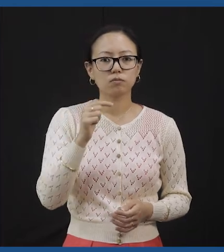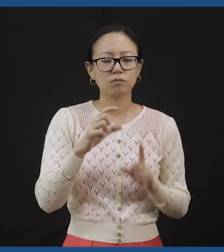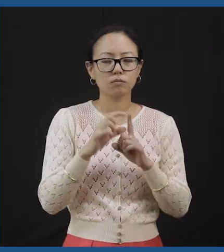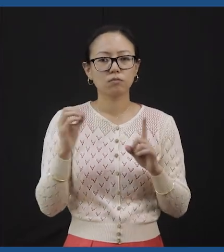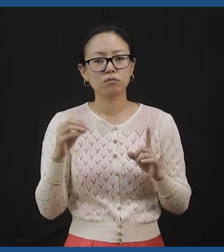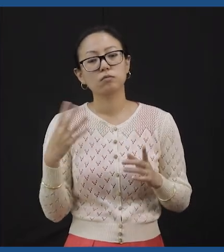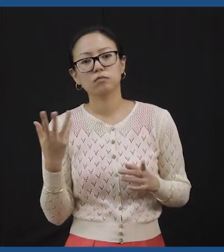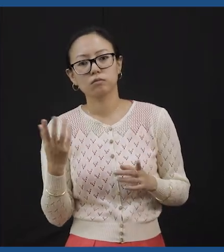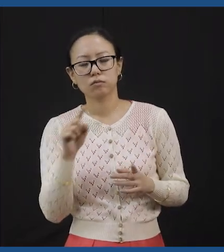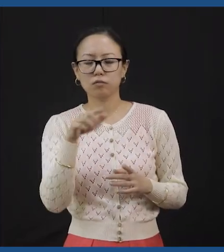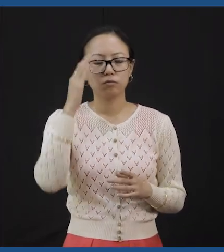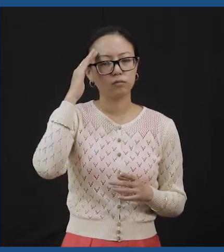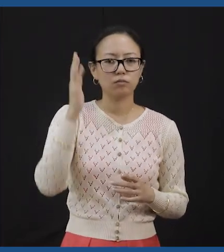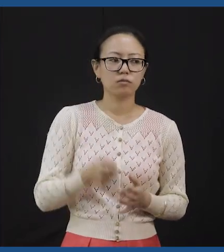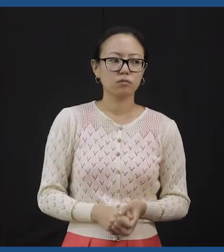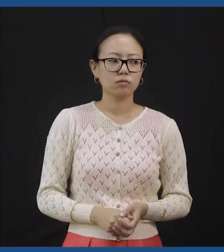solutions.